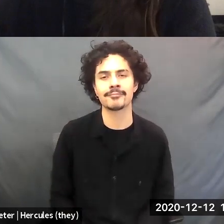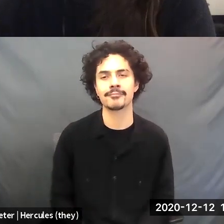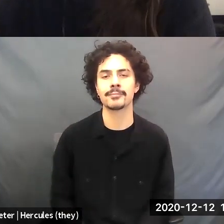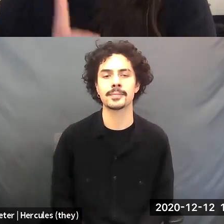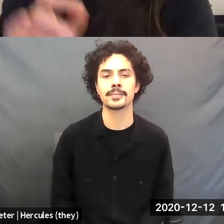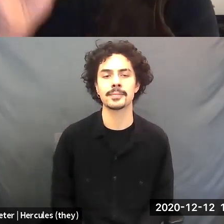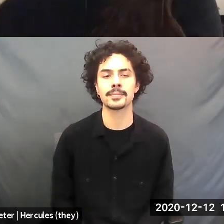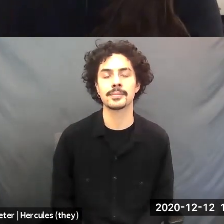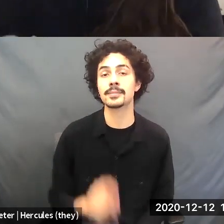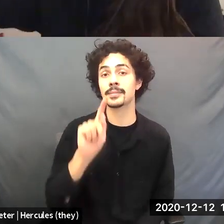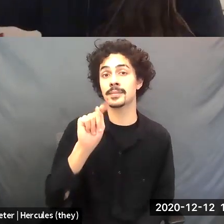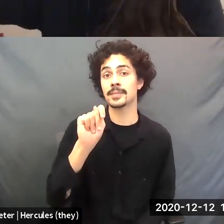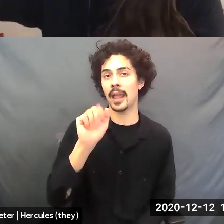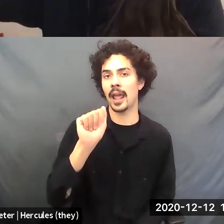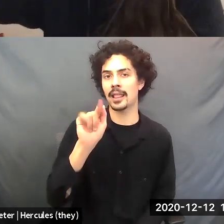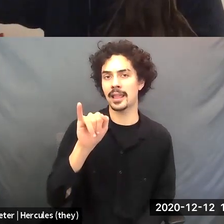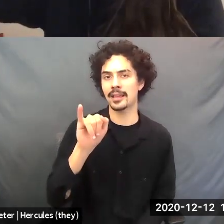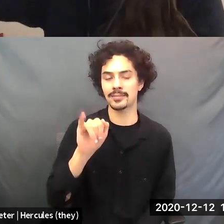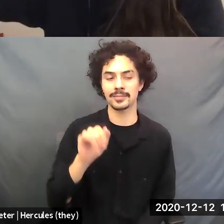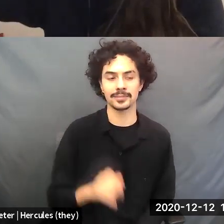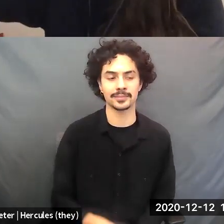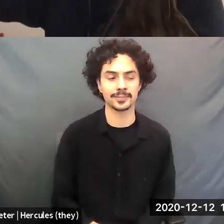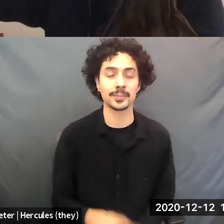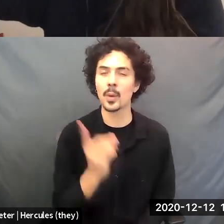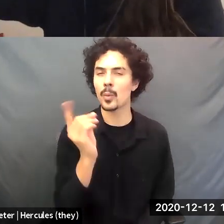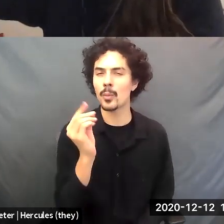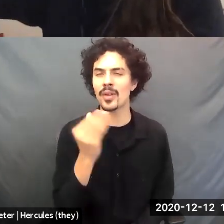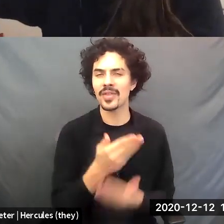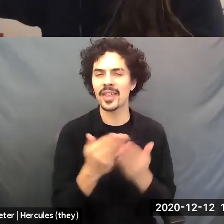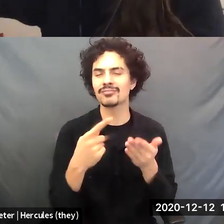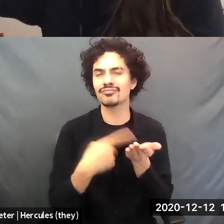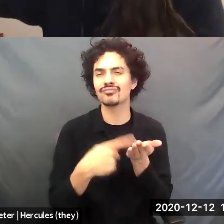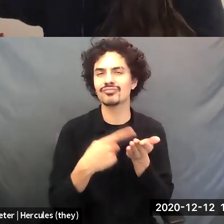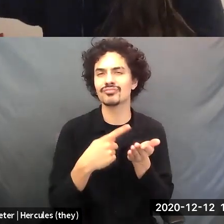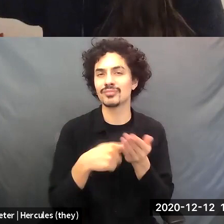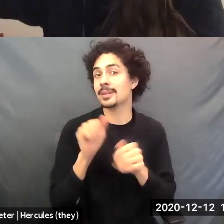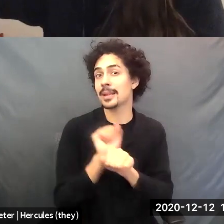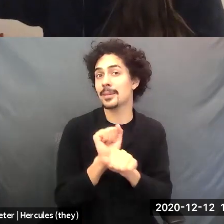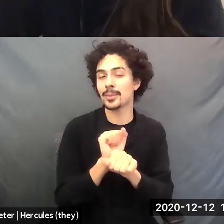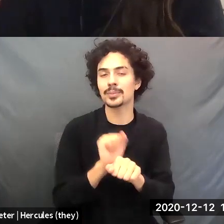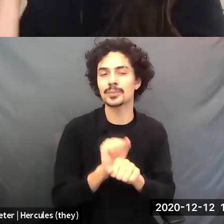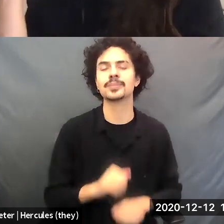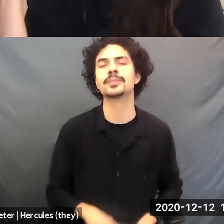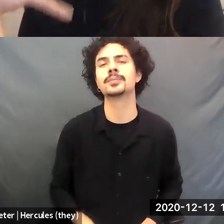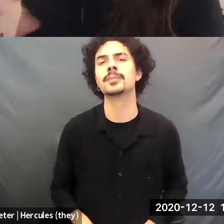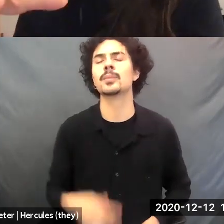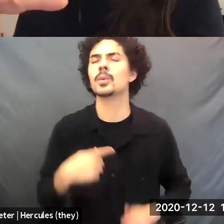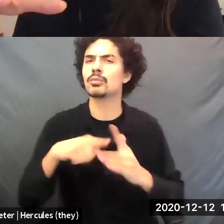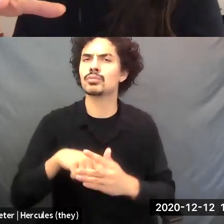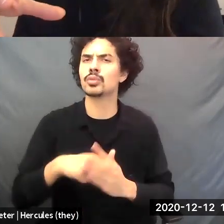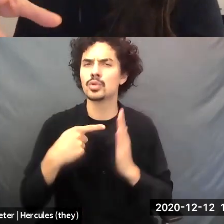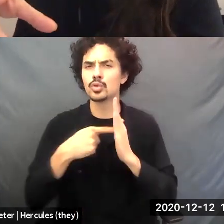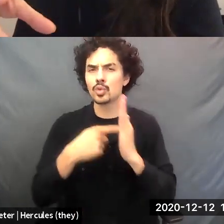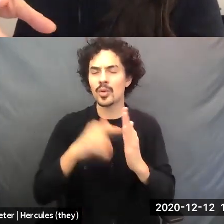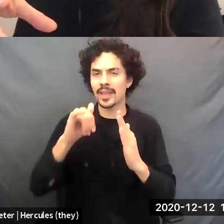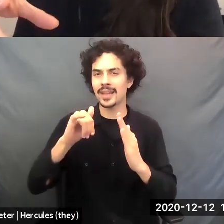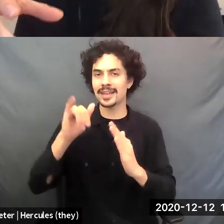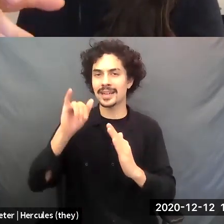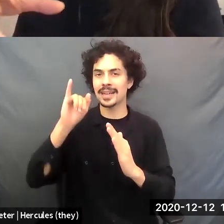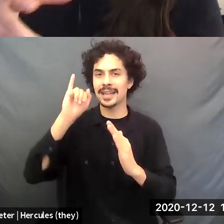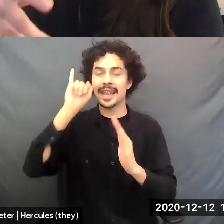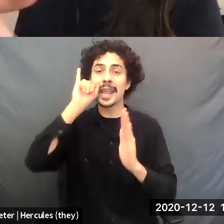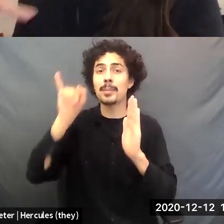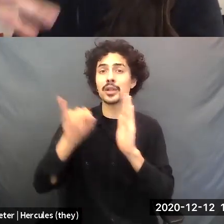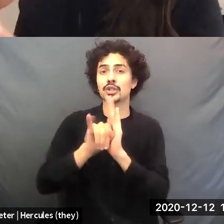And maybe just one more thing to say about the labor, I think what we're also trying to see, to show is the construction of the image in some ways,